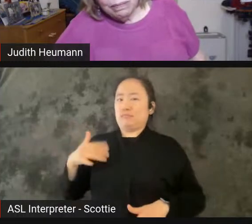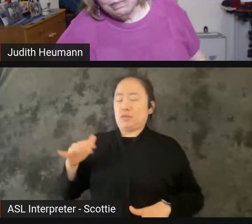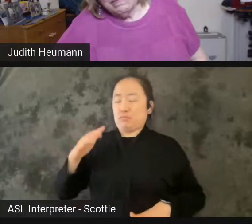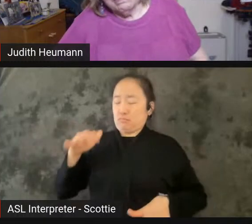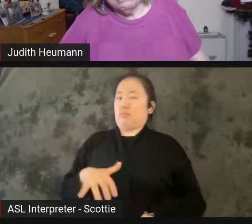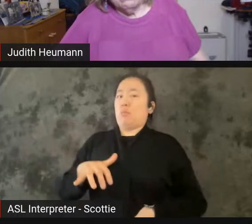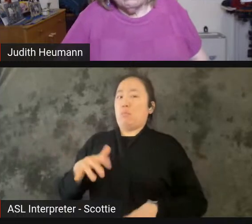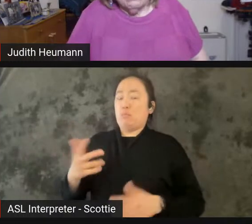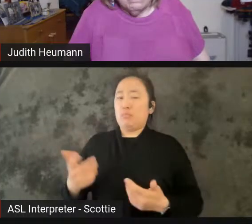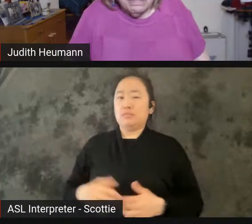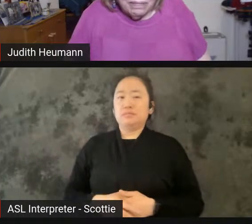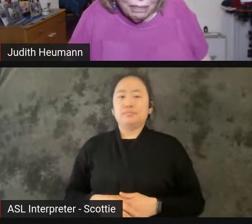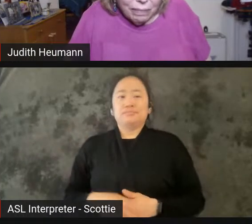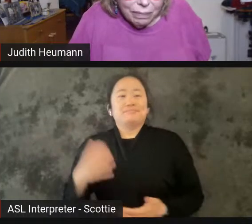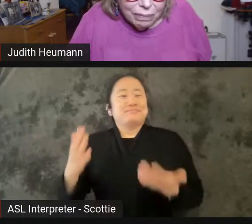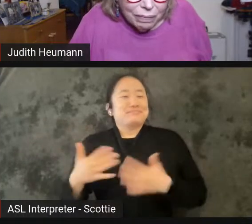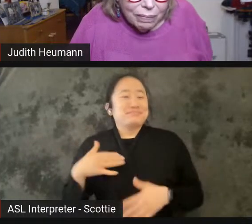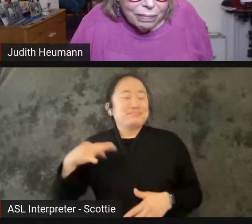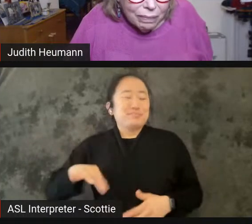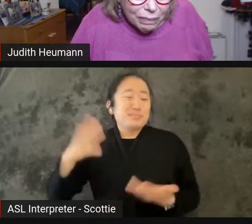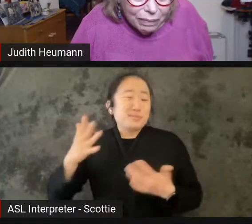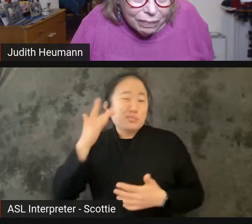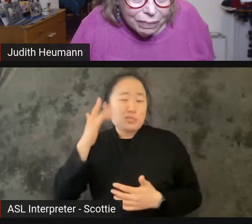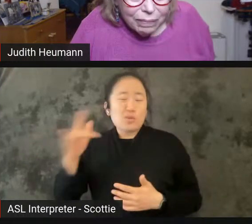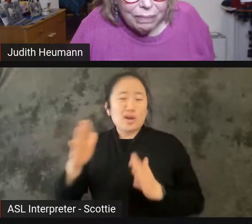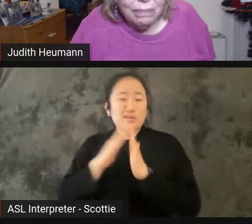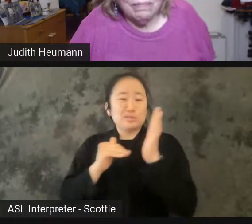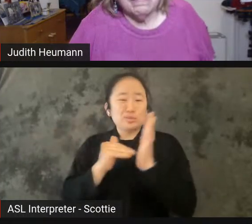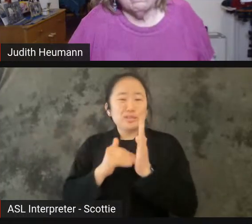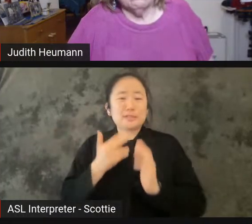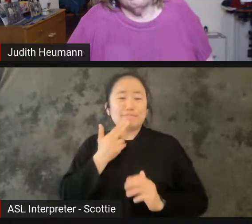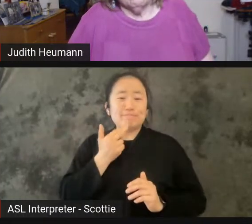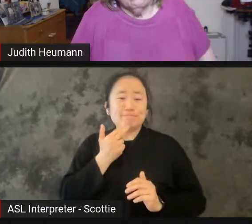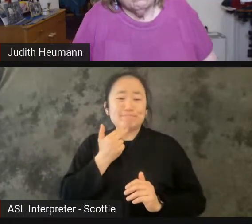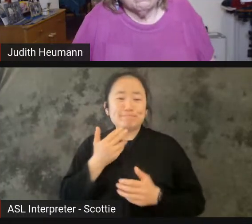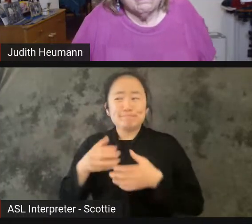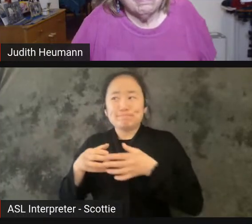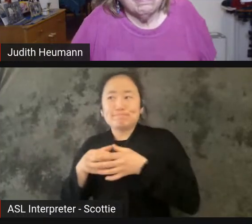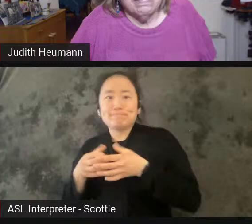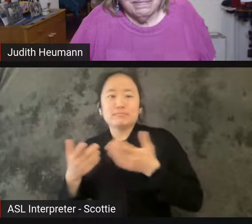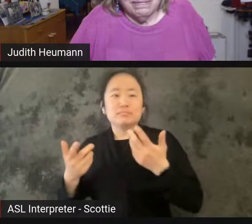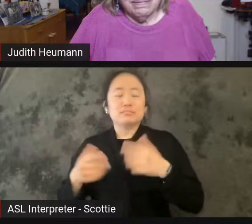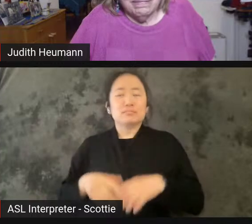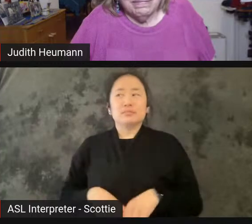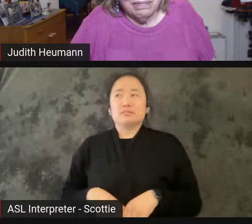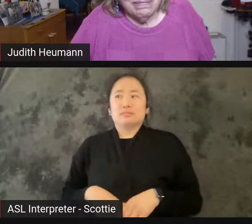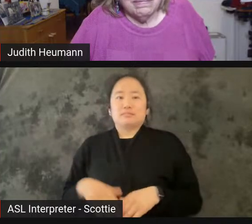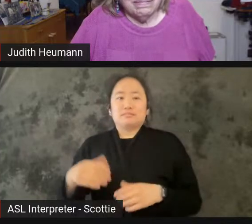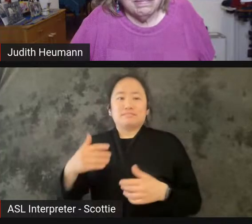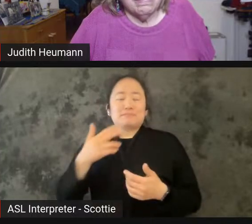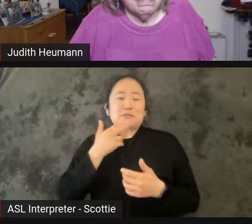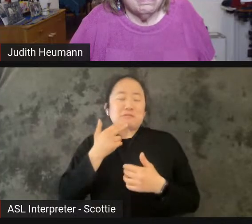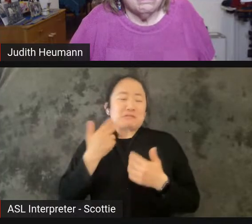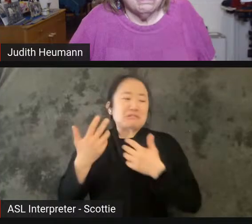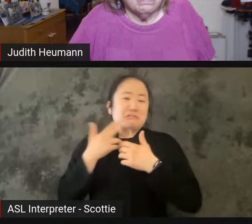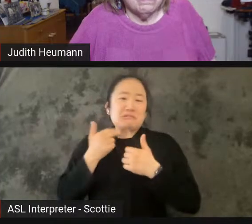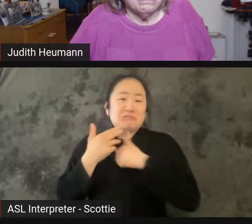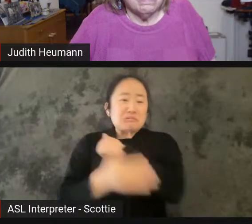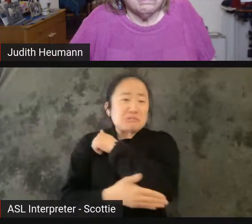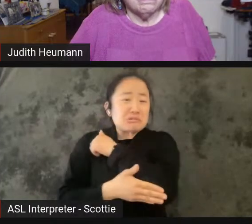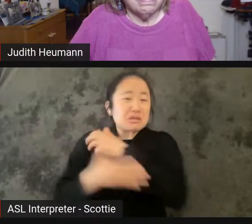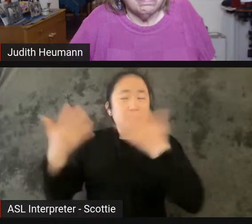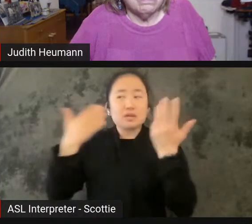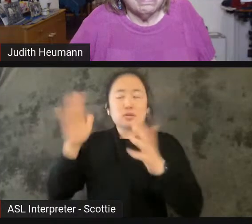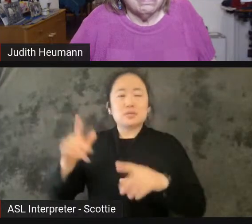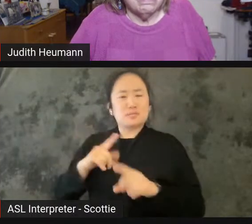maybe a small country, but the doctors speak to each other here in a different way. I have found they're a lot more